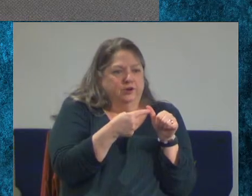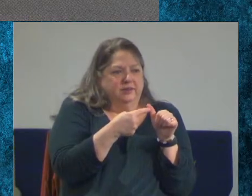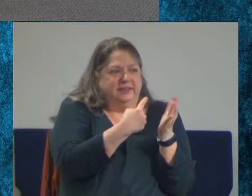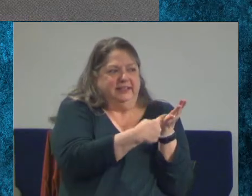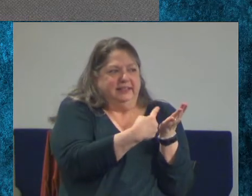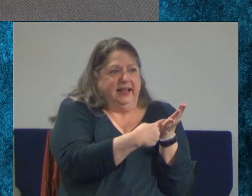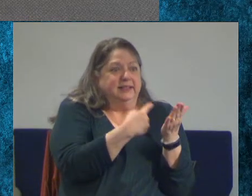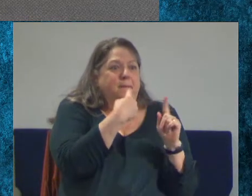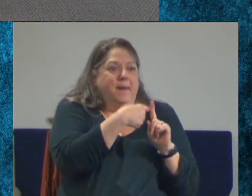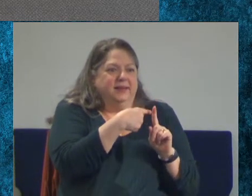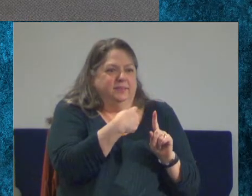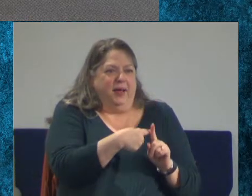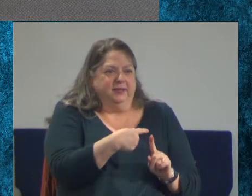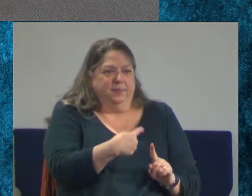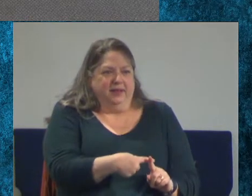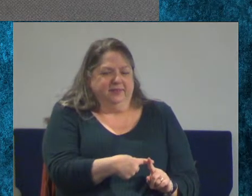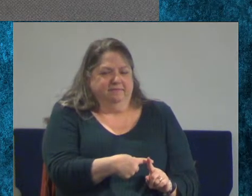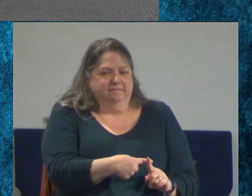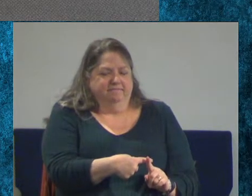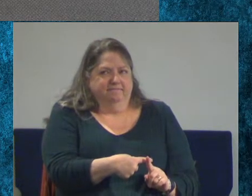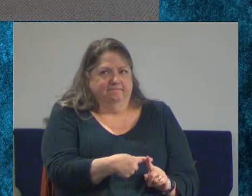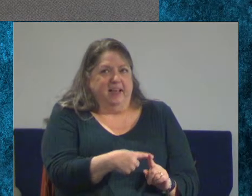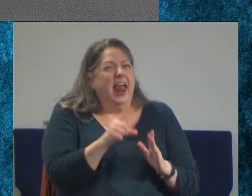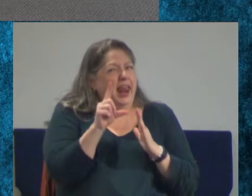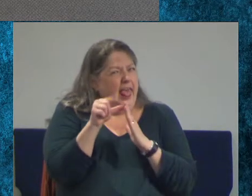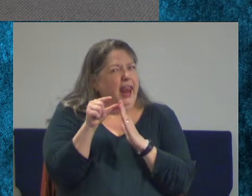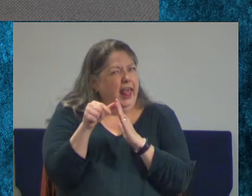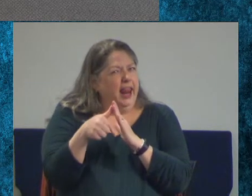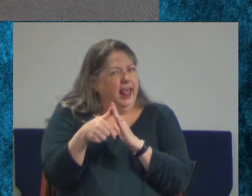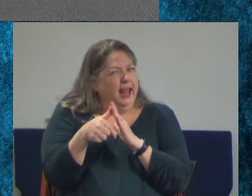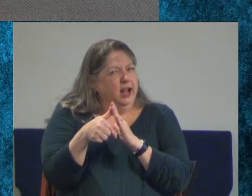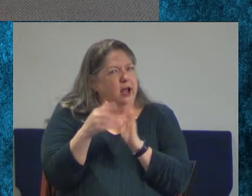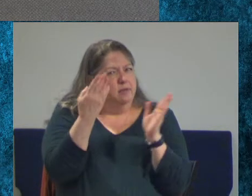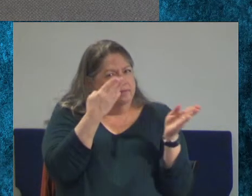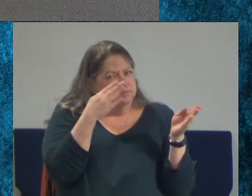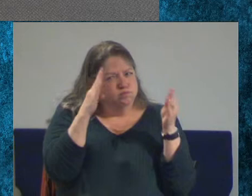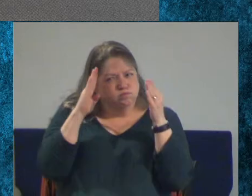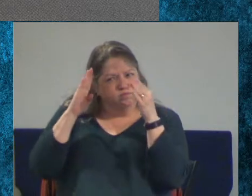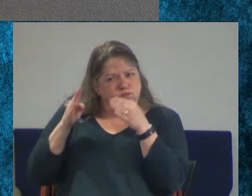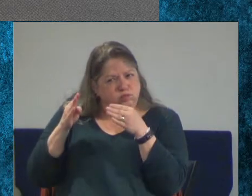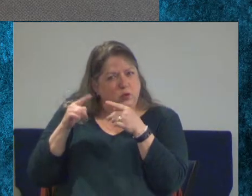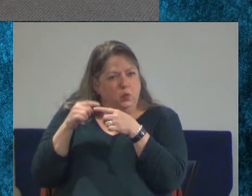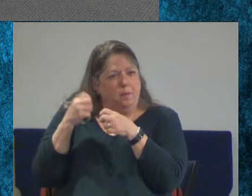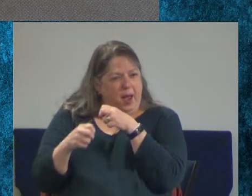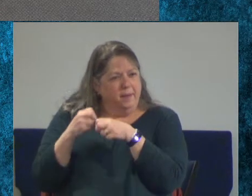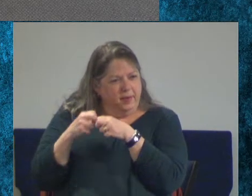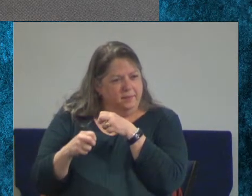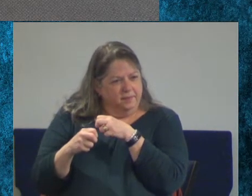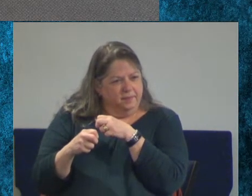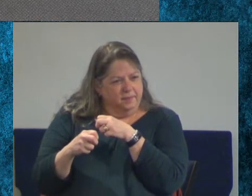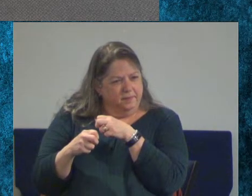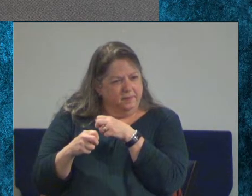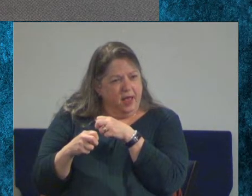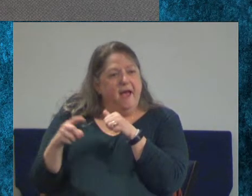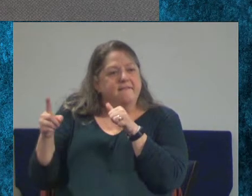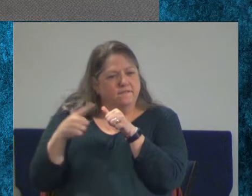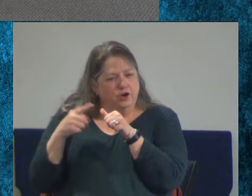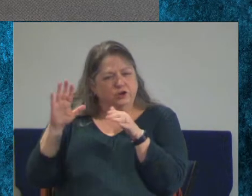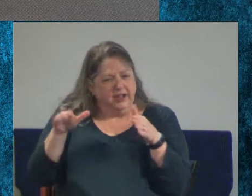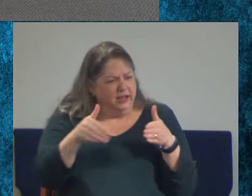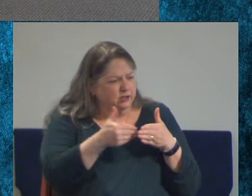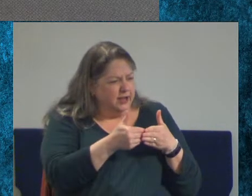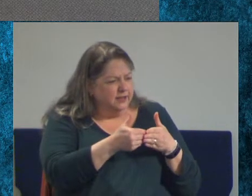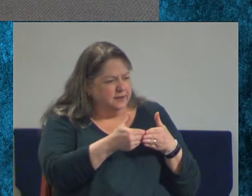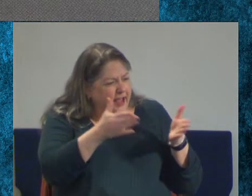love again in verse 7. So remember, he is entwining his faith with Jesus, with the love for the saints, because the issue